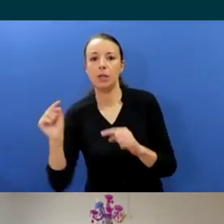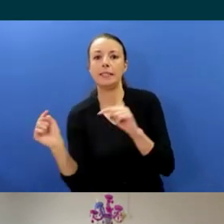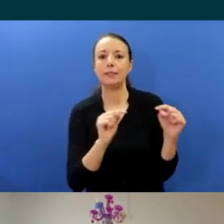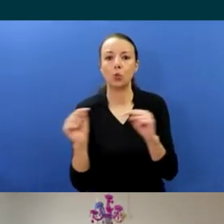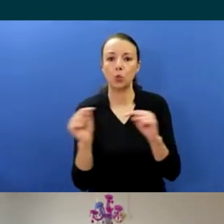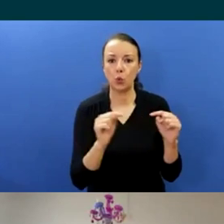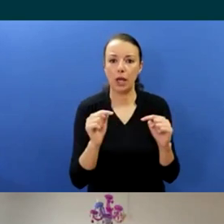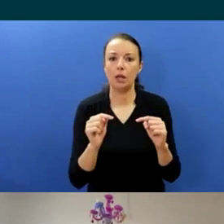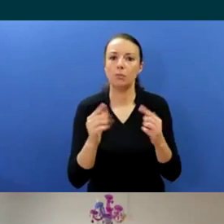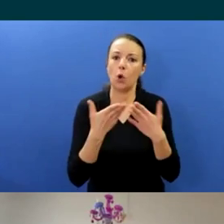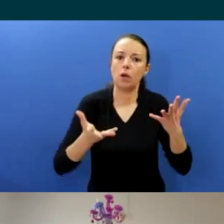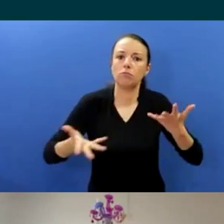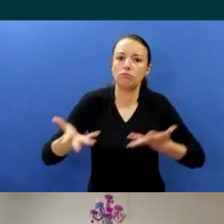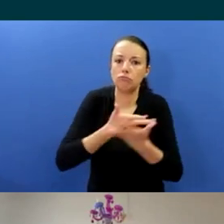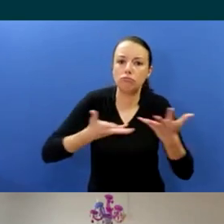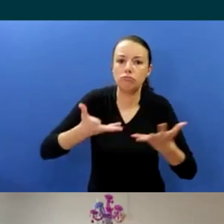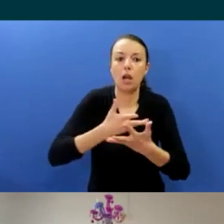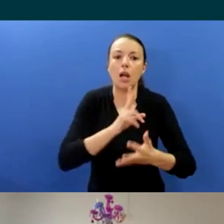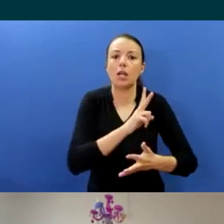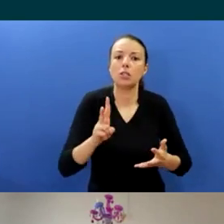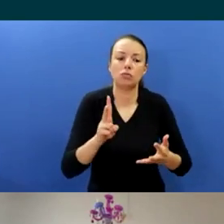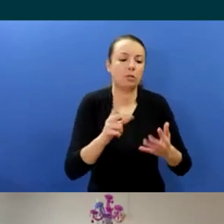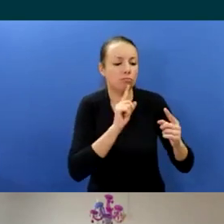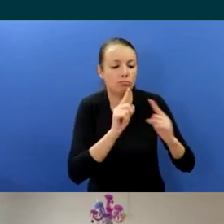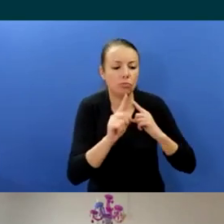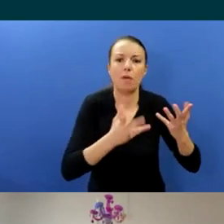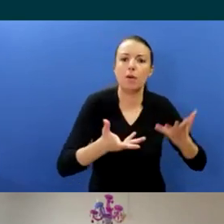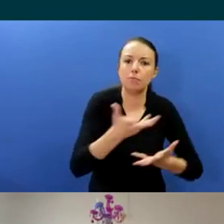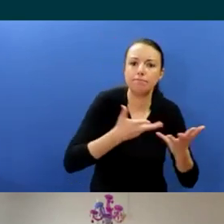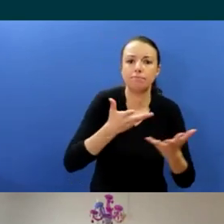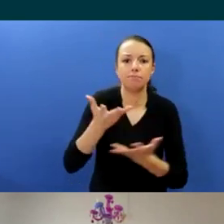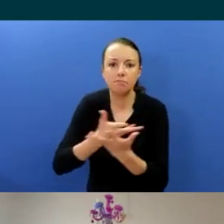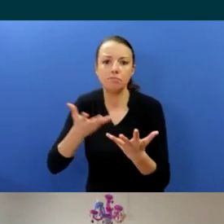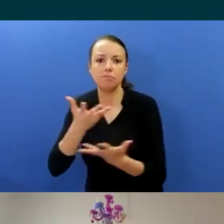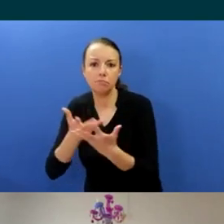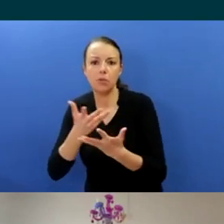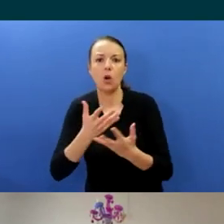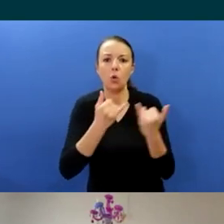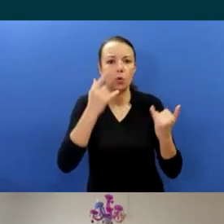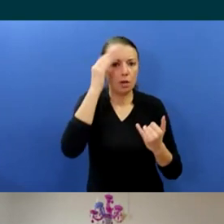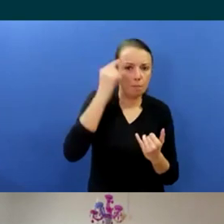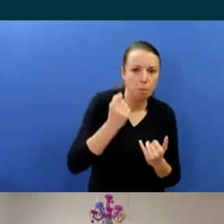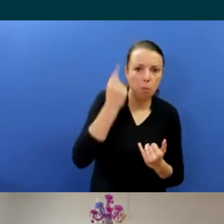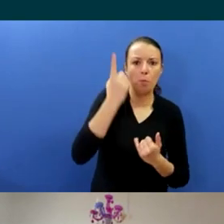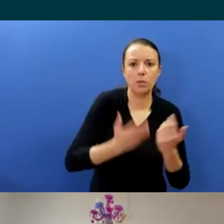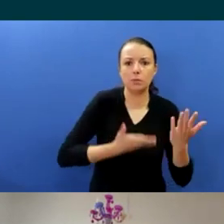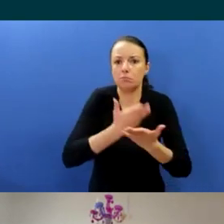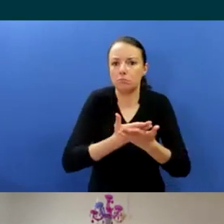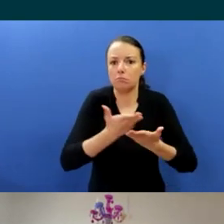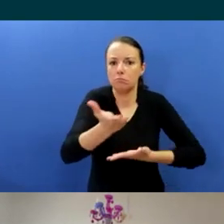about the proposal they want to put forward. And this is the table facilitators who are dealing with that type of deliberation.